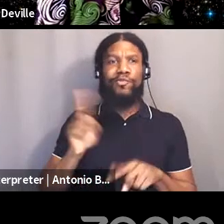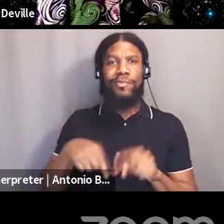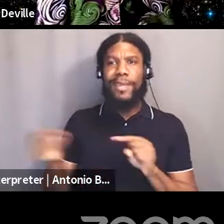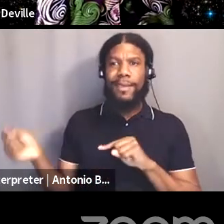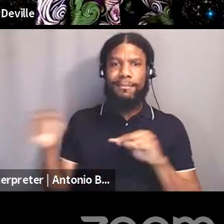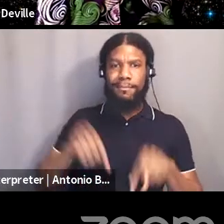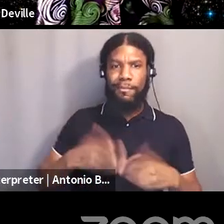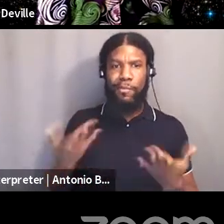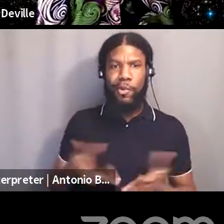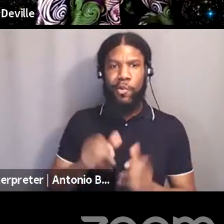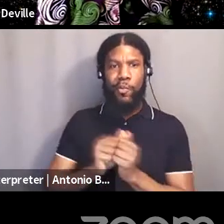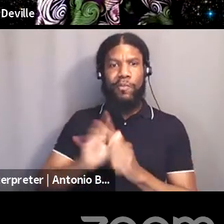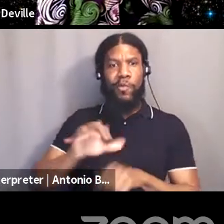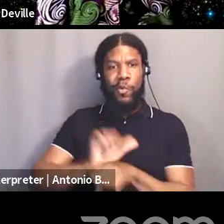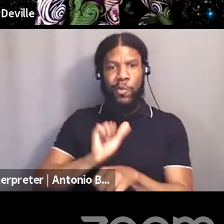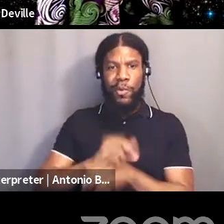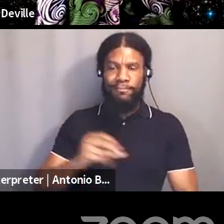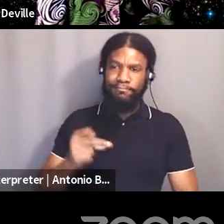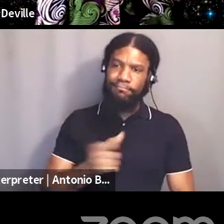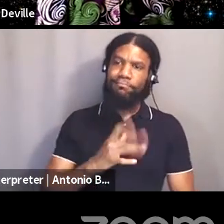but